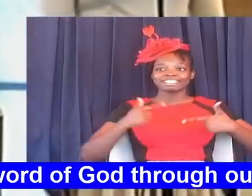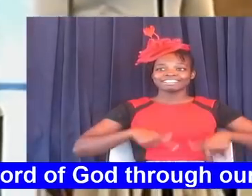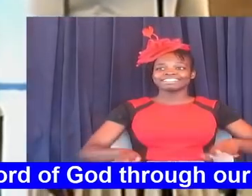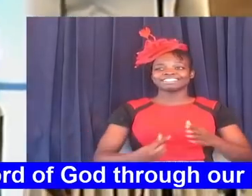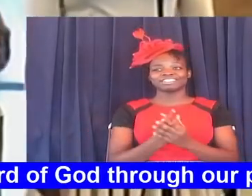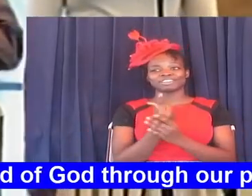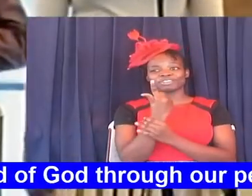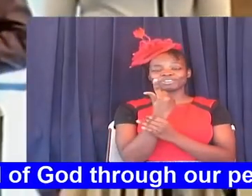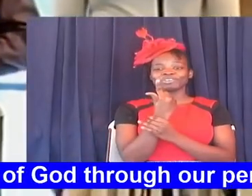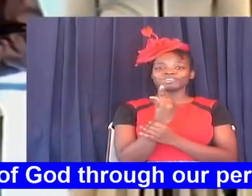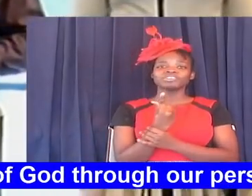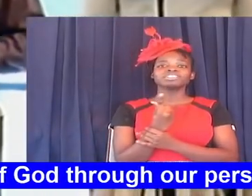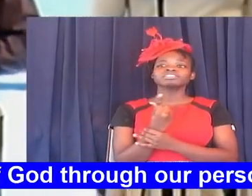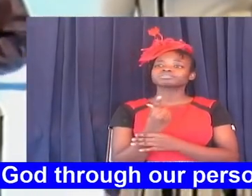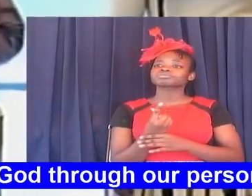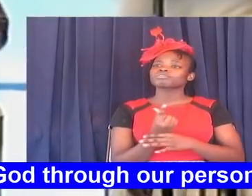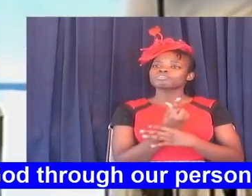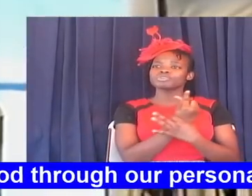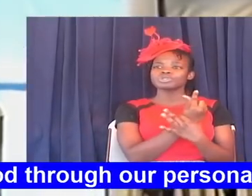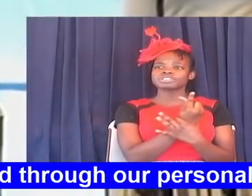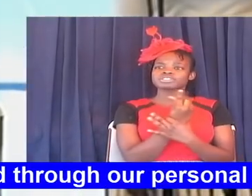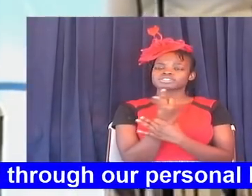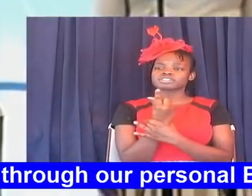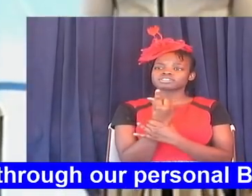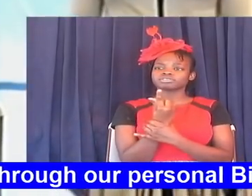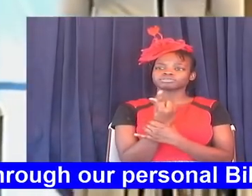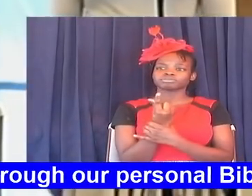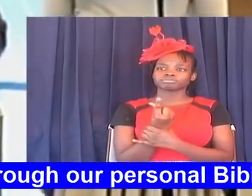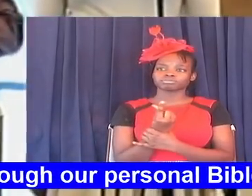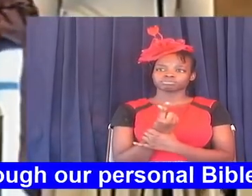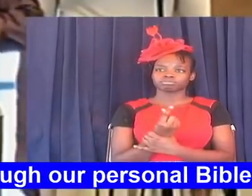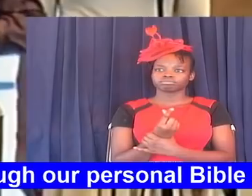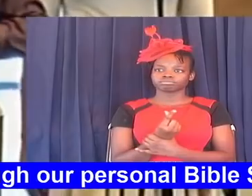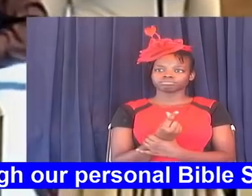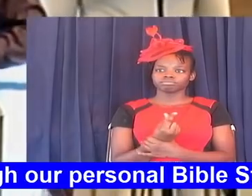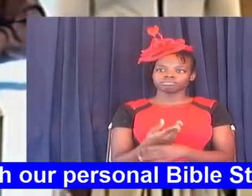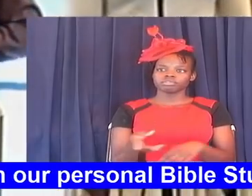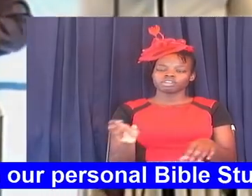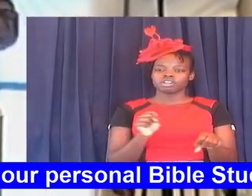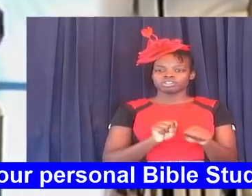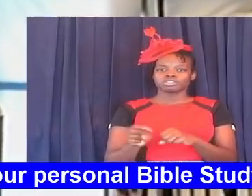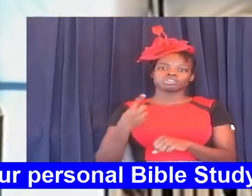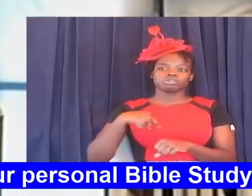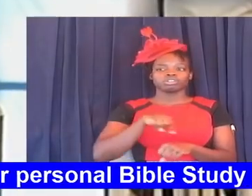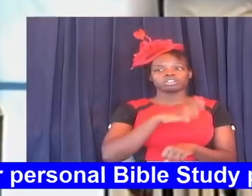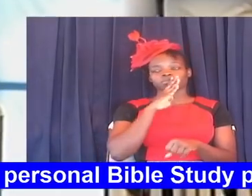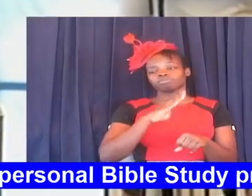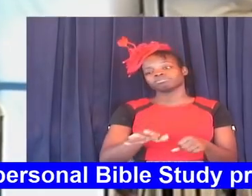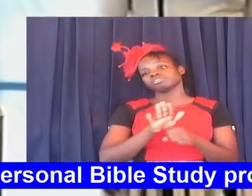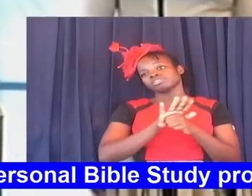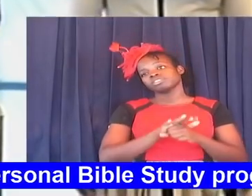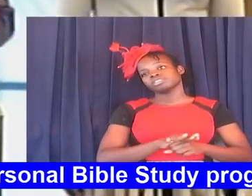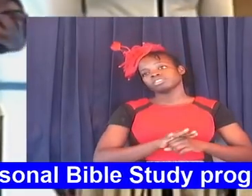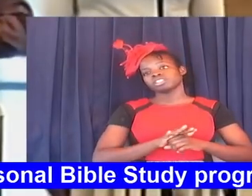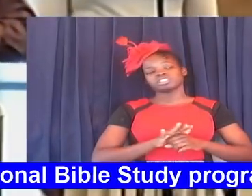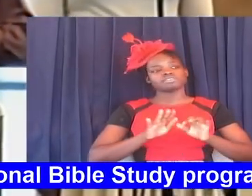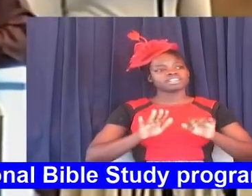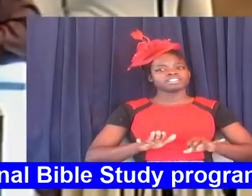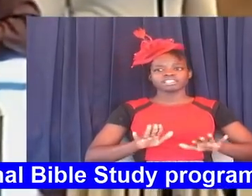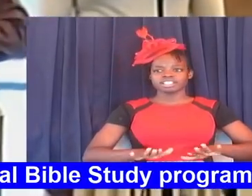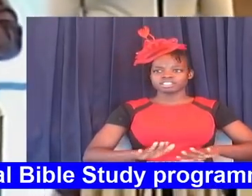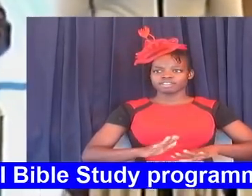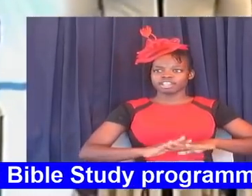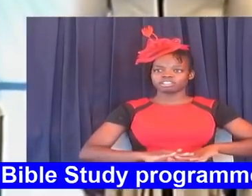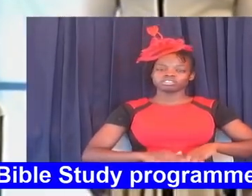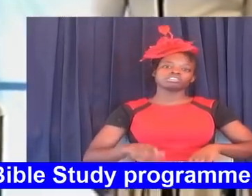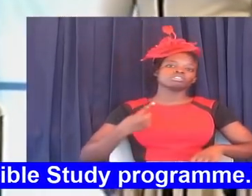it bring forth fruits, Lord God, so that you can be satisfied with our lifestyle. Bless us.